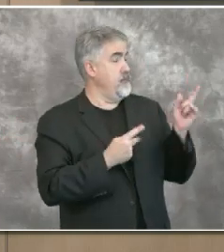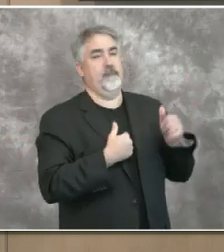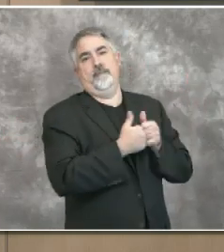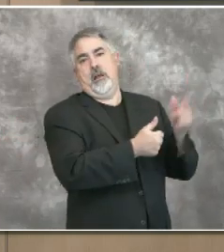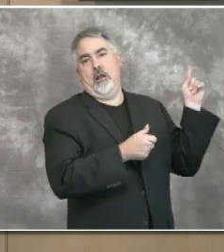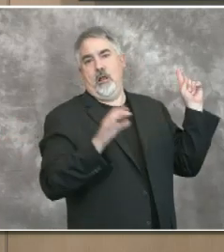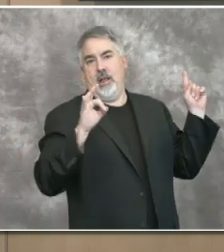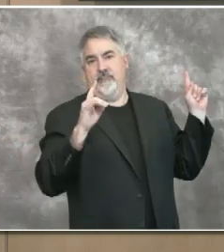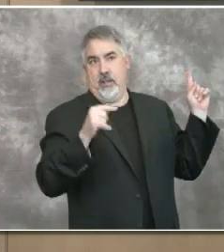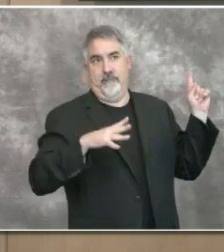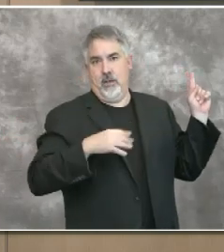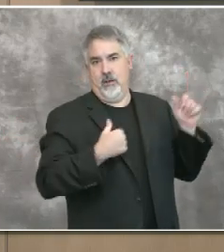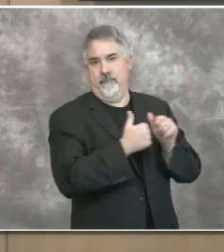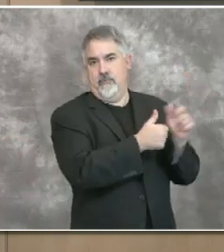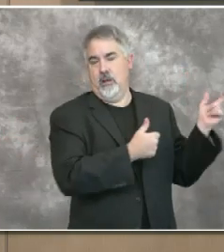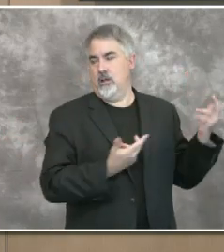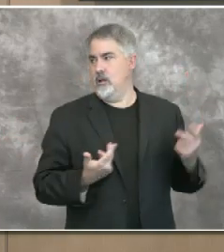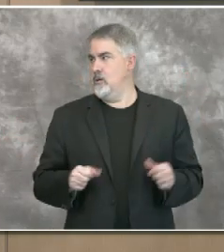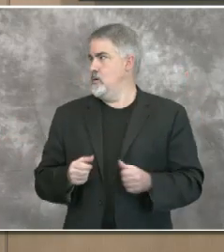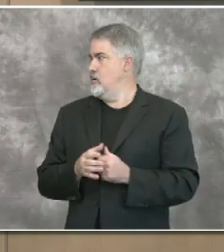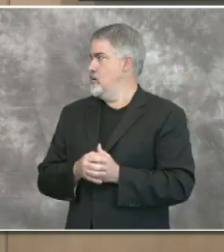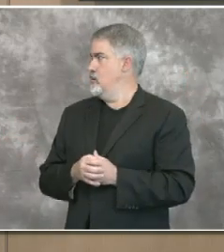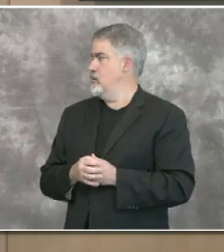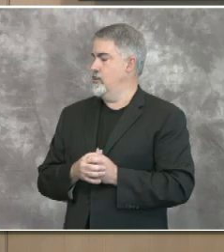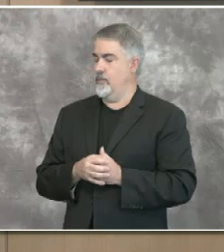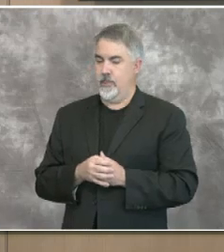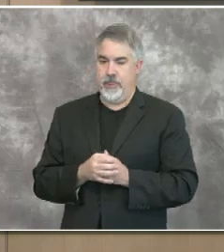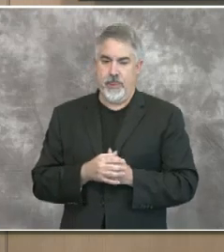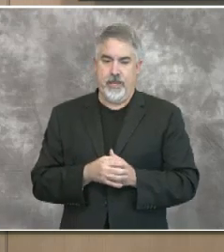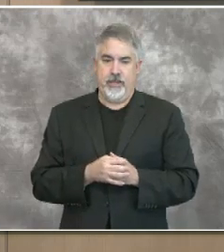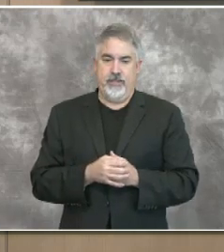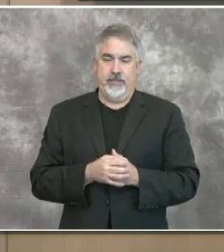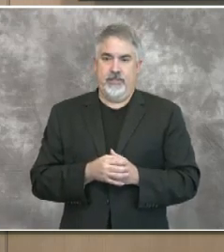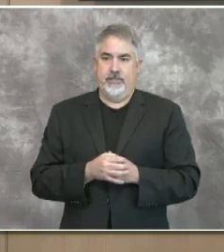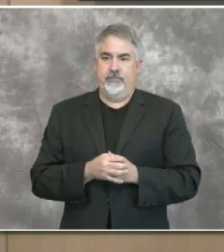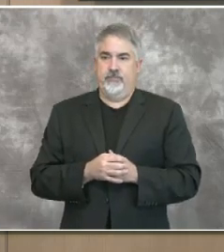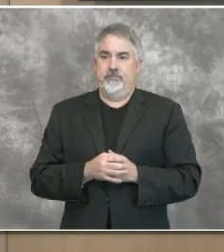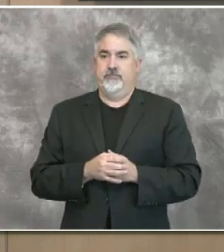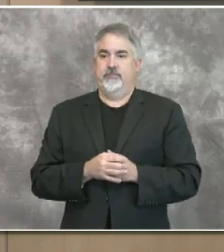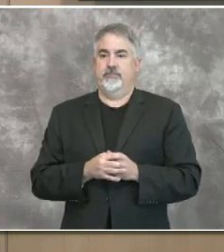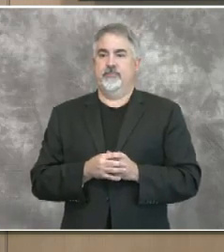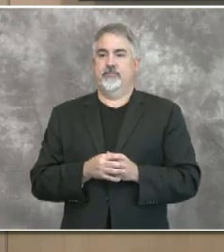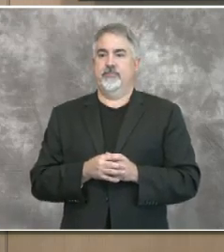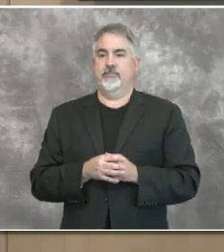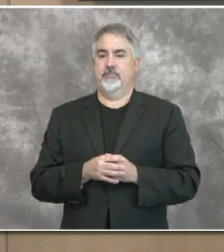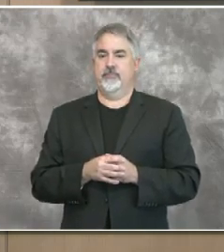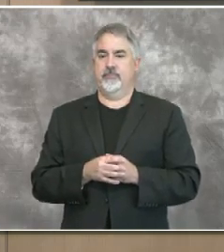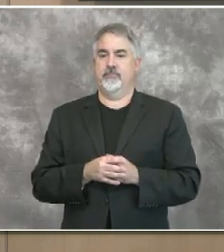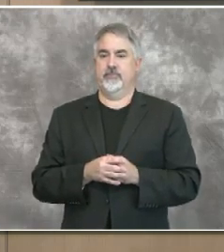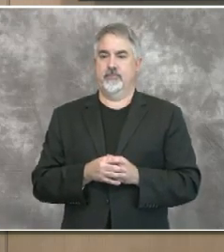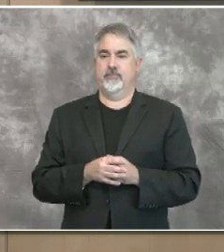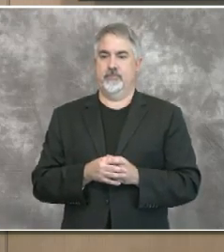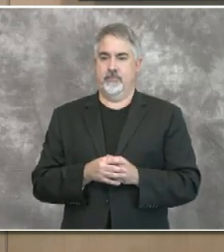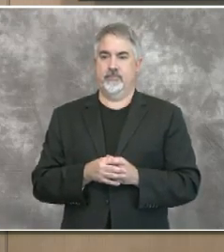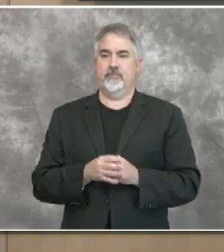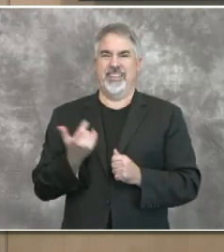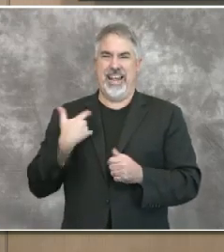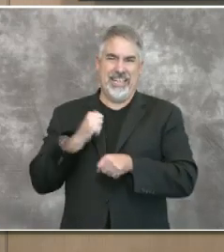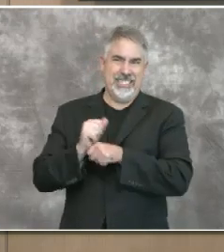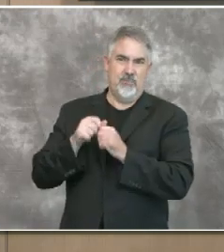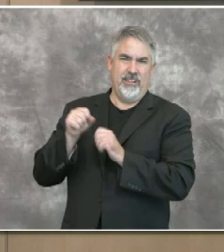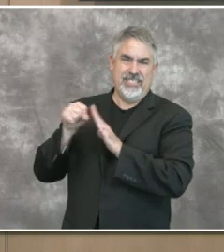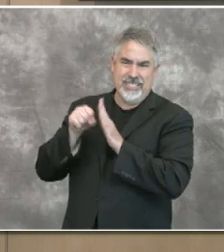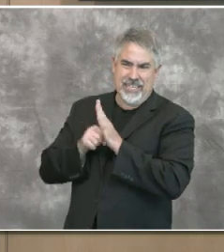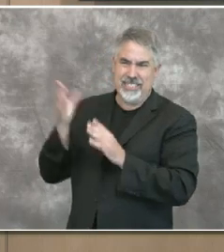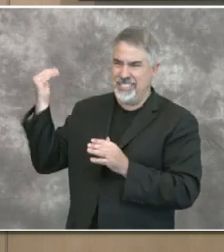questions that are really going to be answered in the next few days. We're working closely with the state viral laboratory to look at tests that are available